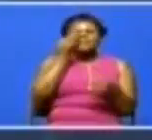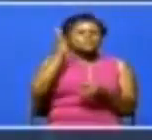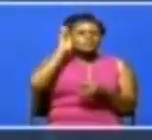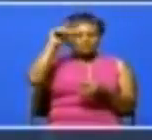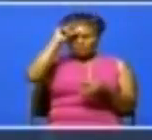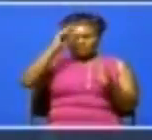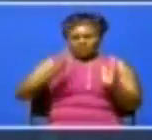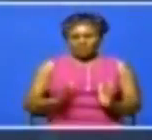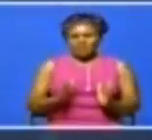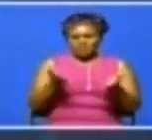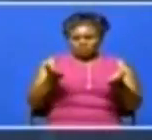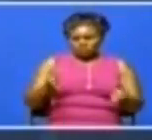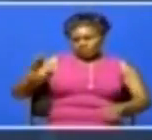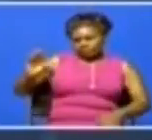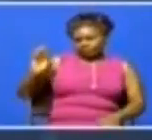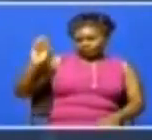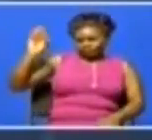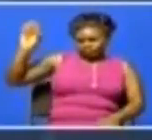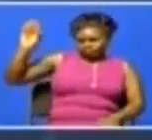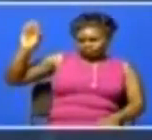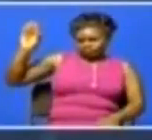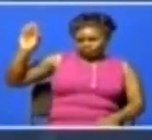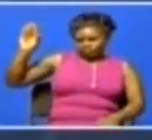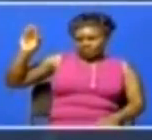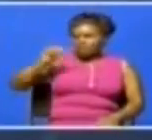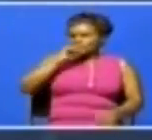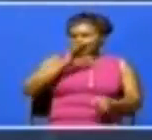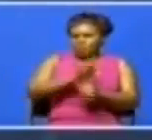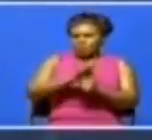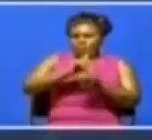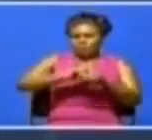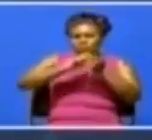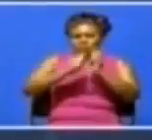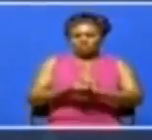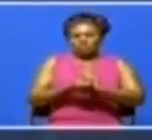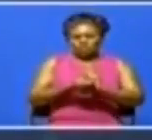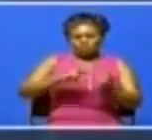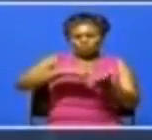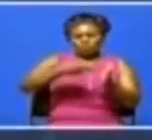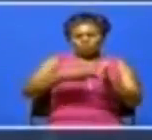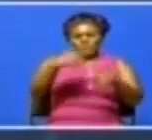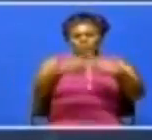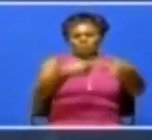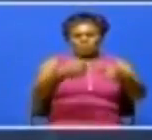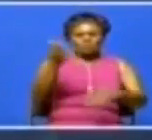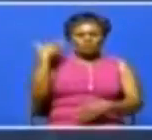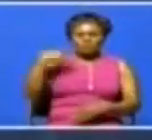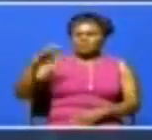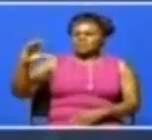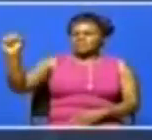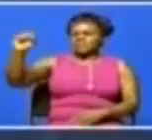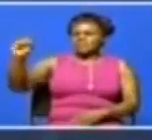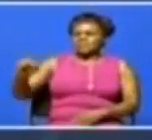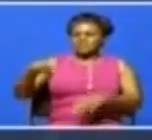Mohammed Abdi Kuti today took the oath of office and immediately pledged to revive stalled projects in the vast county. The former cabinet minister who